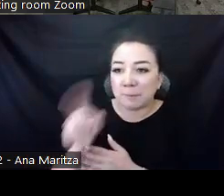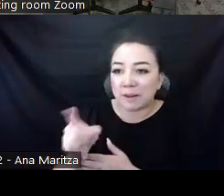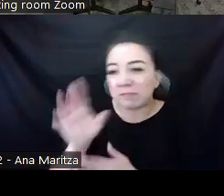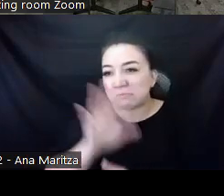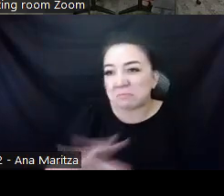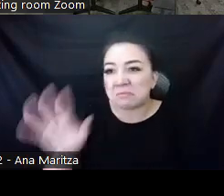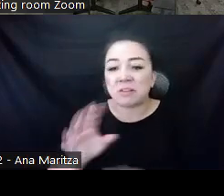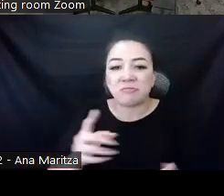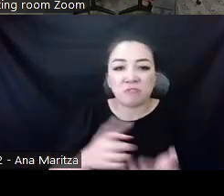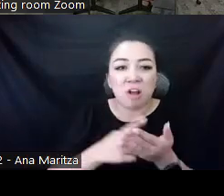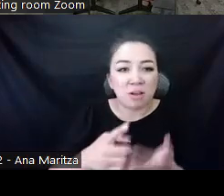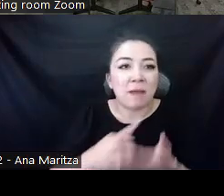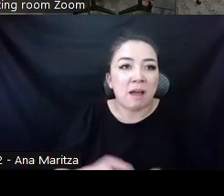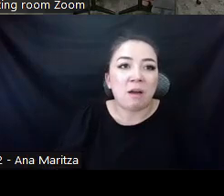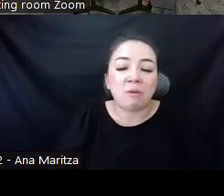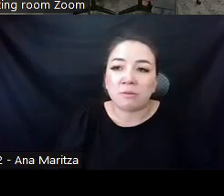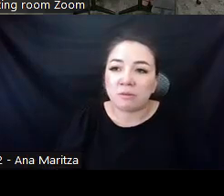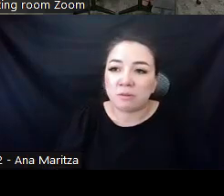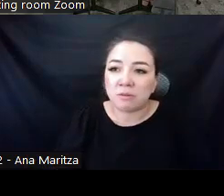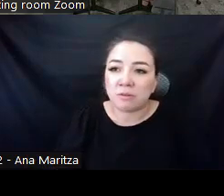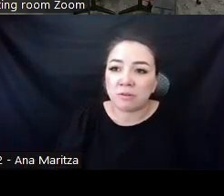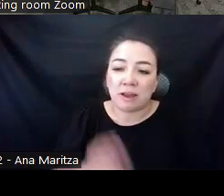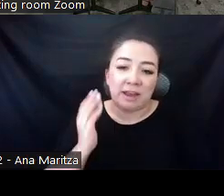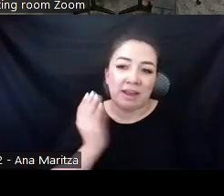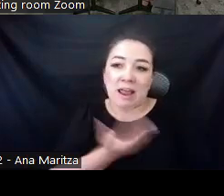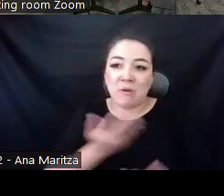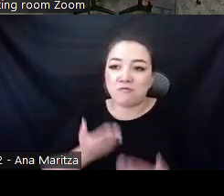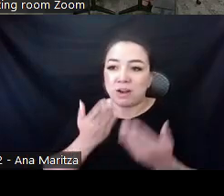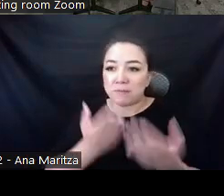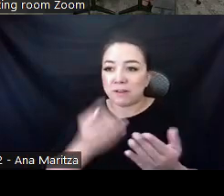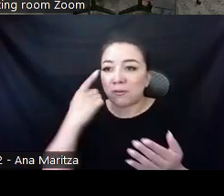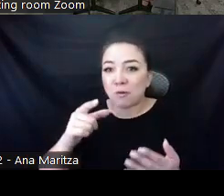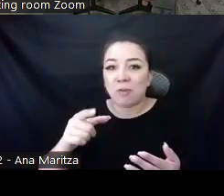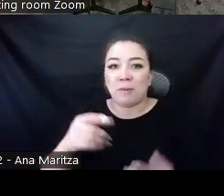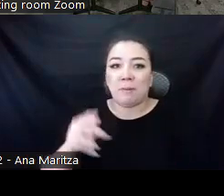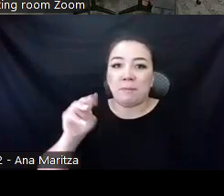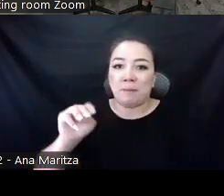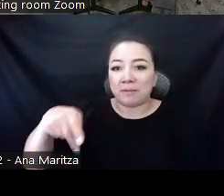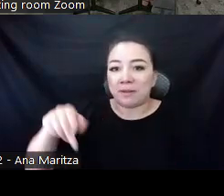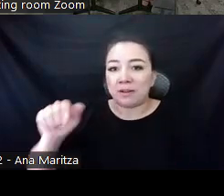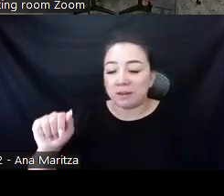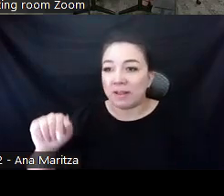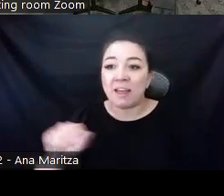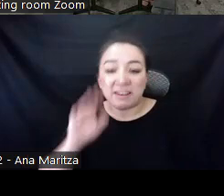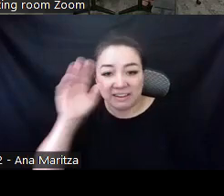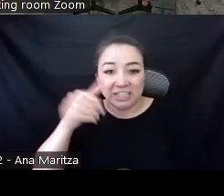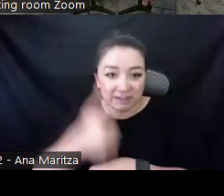so talking about our recommendations for the Master Plan for Aging